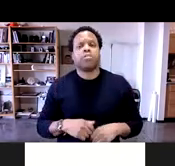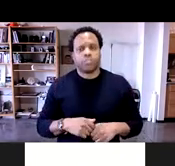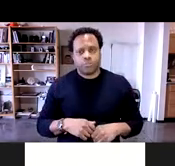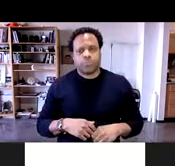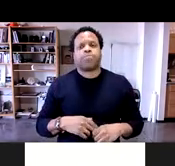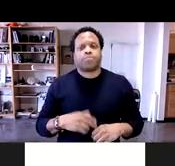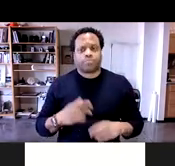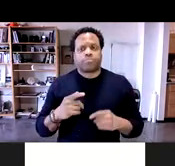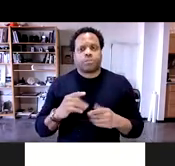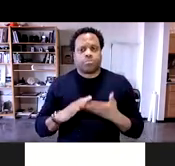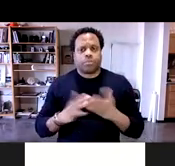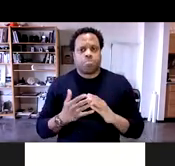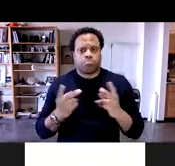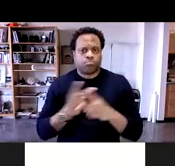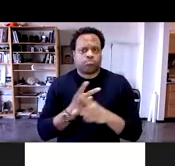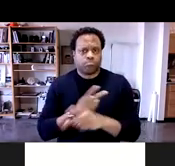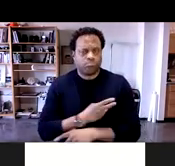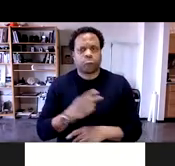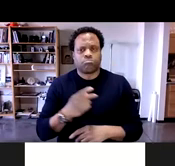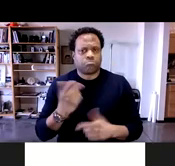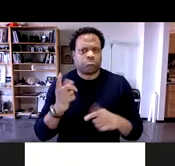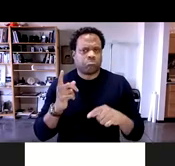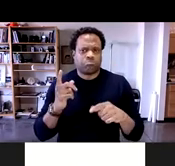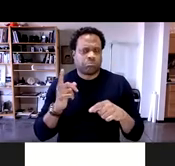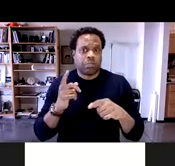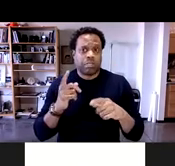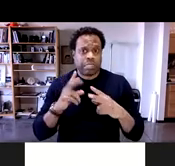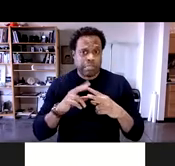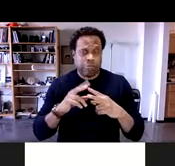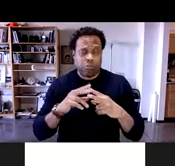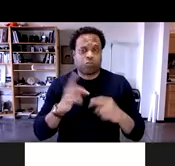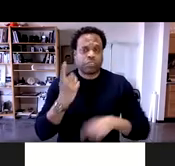certain area. It's typically in a